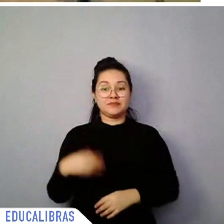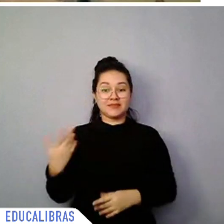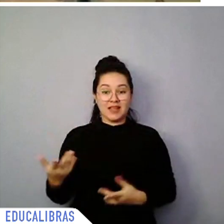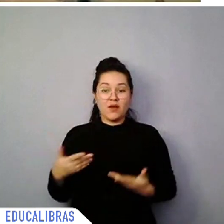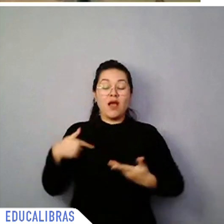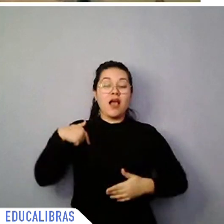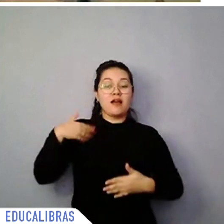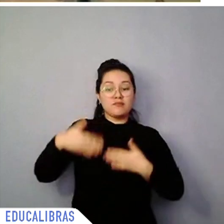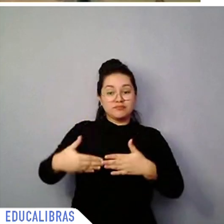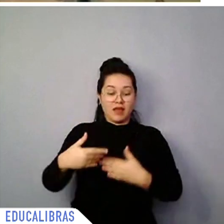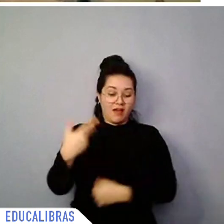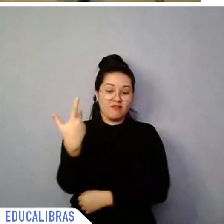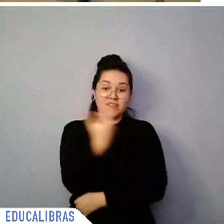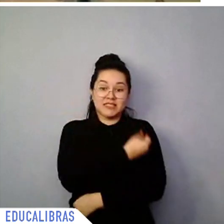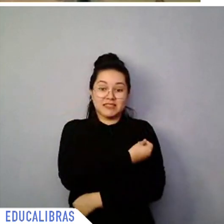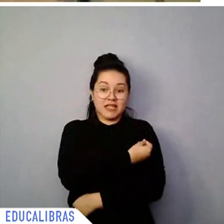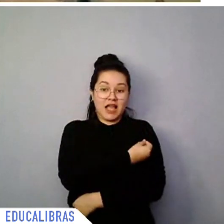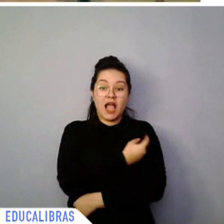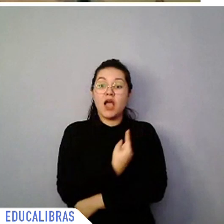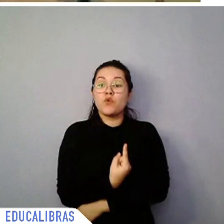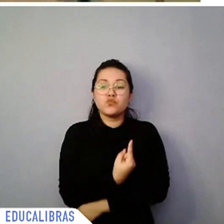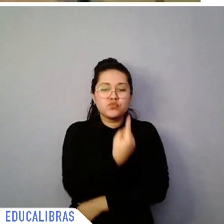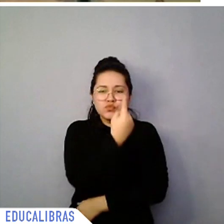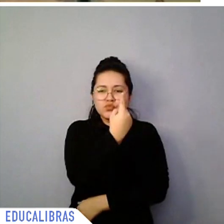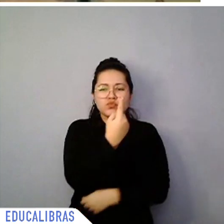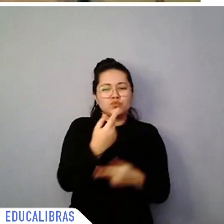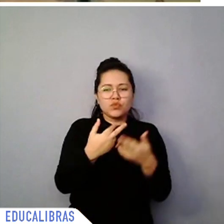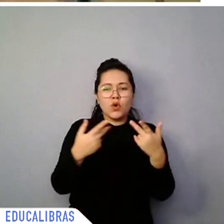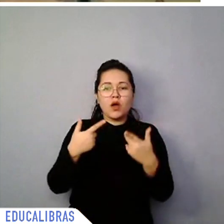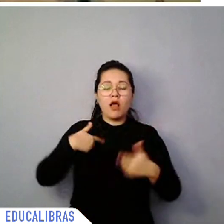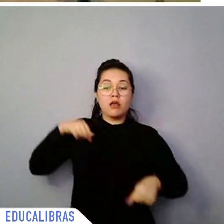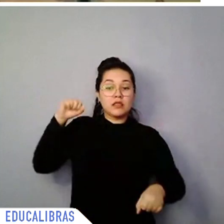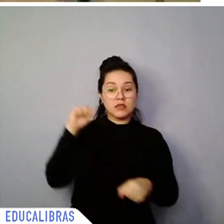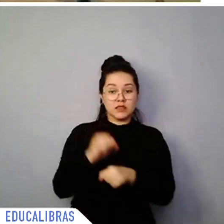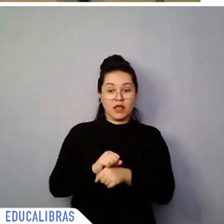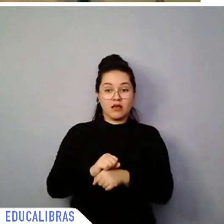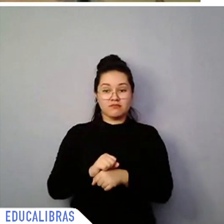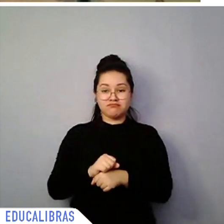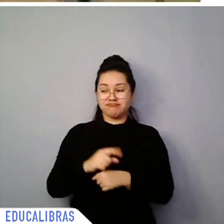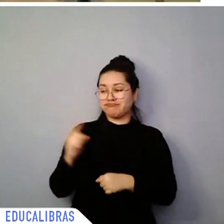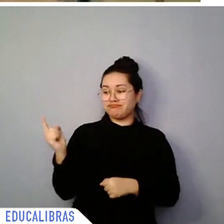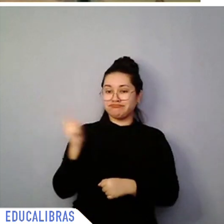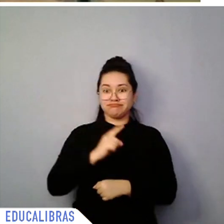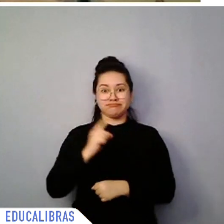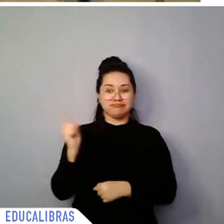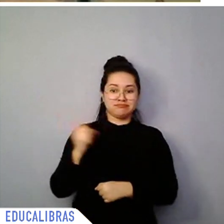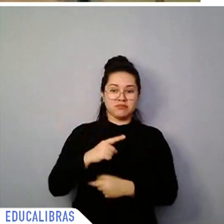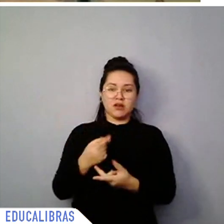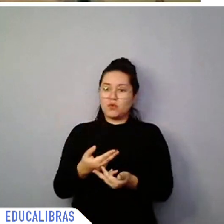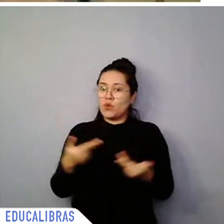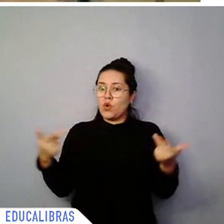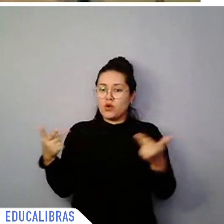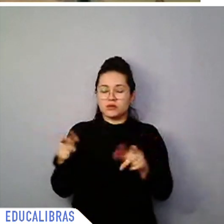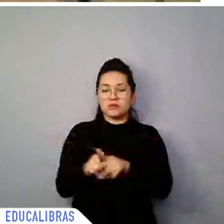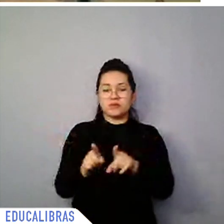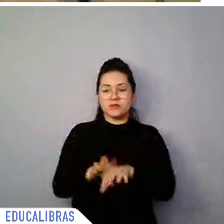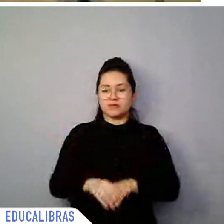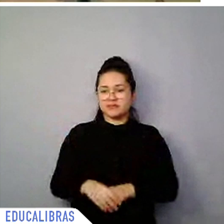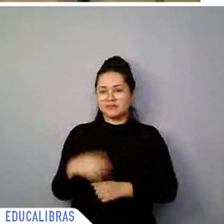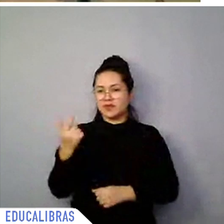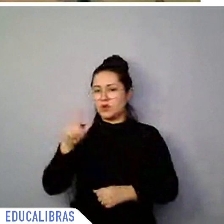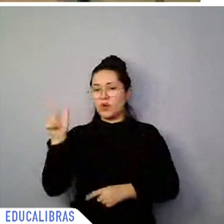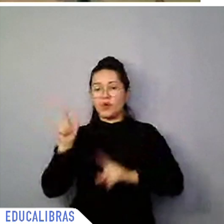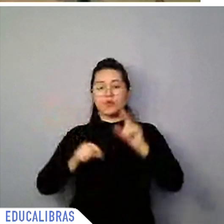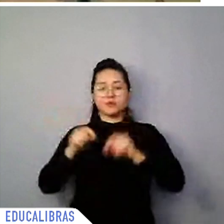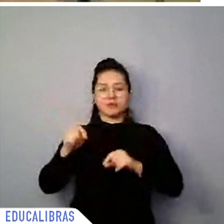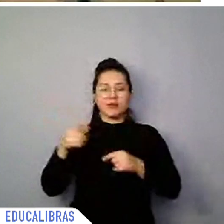situations. But I also think that there's a great degree of unemployment, and that's how we get to the